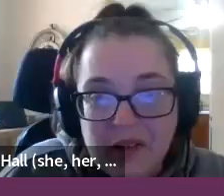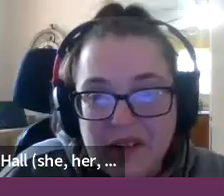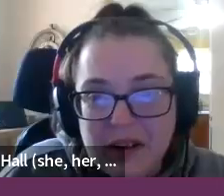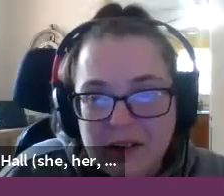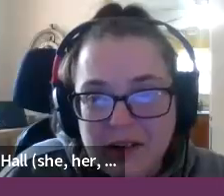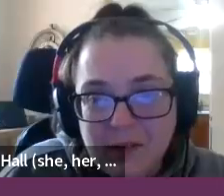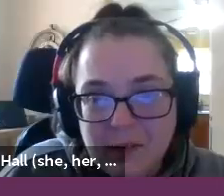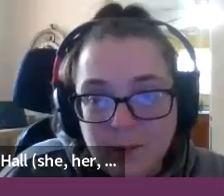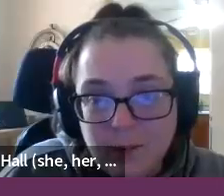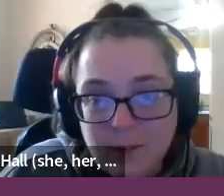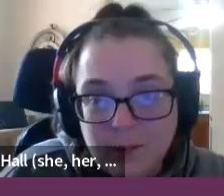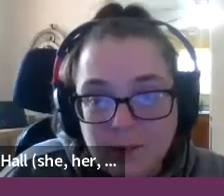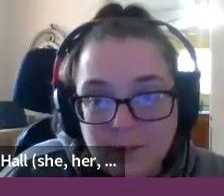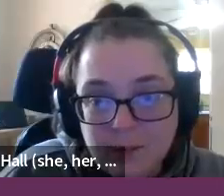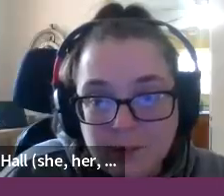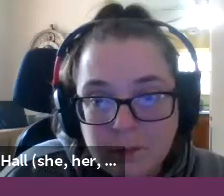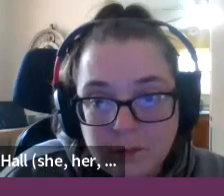Are we all set?